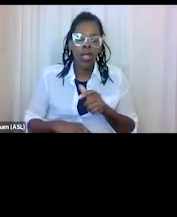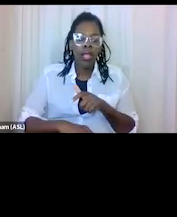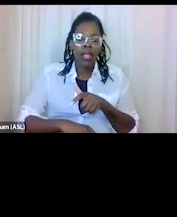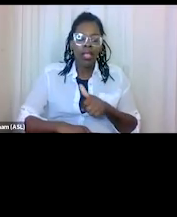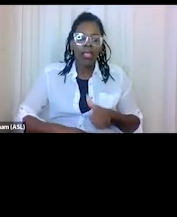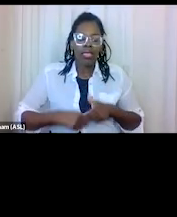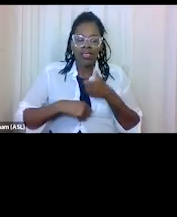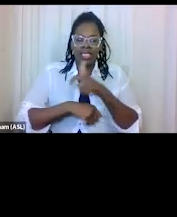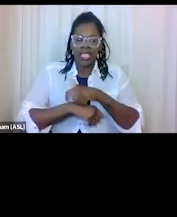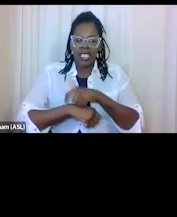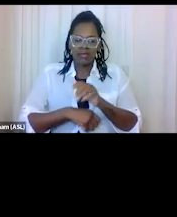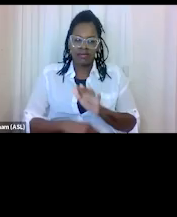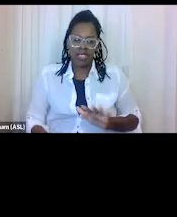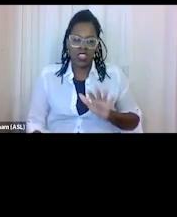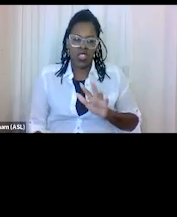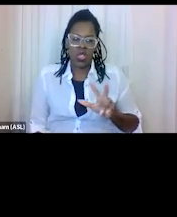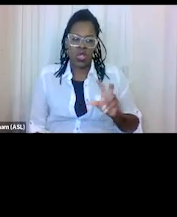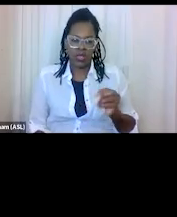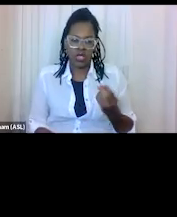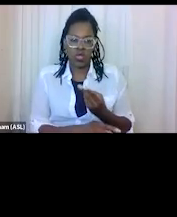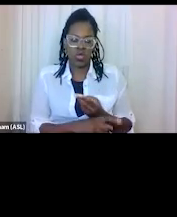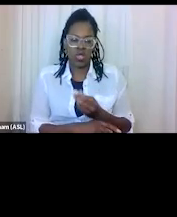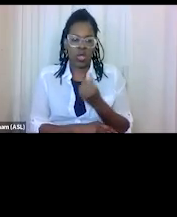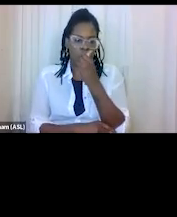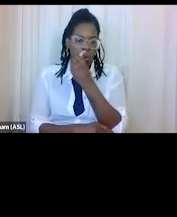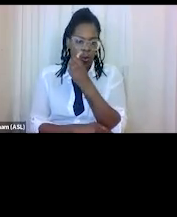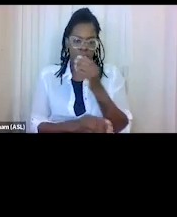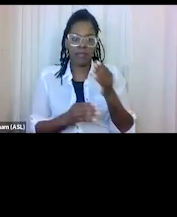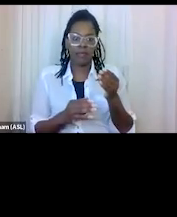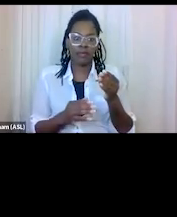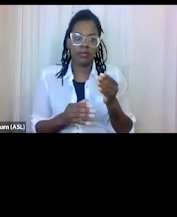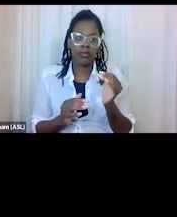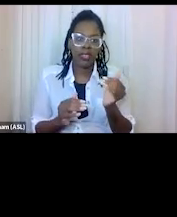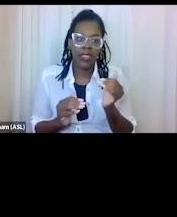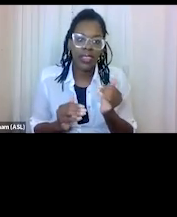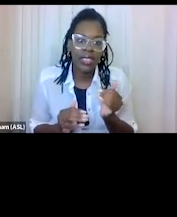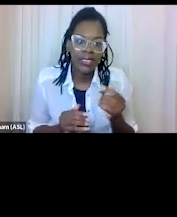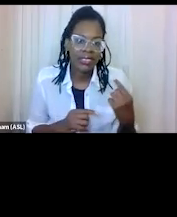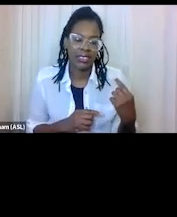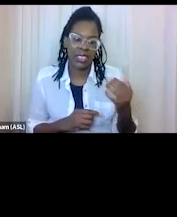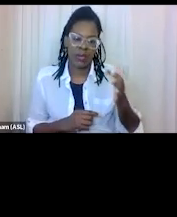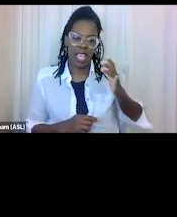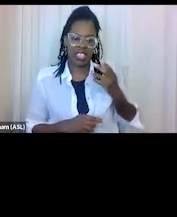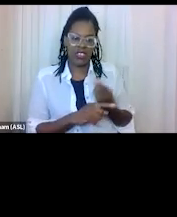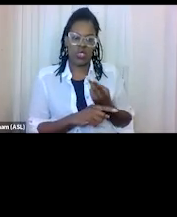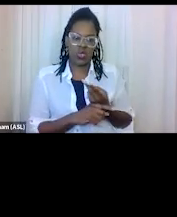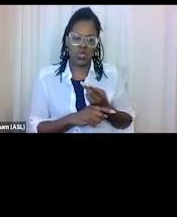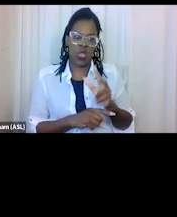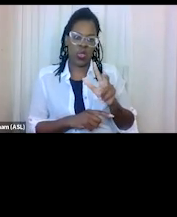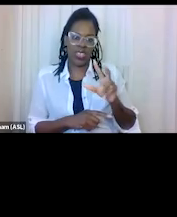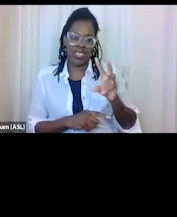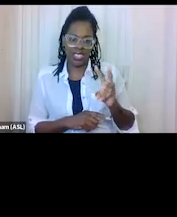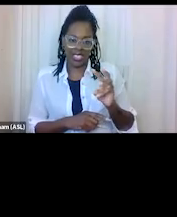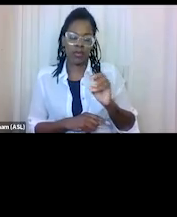use, about 30% are using cocaine, 36%, have used cocaine, 36% have